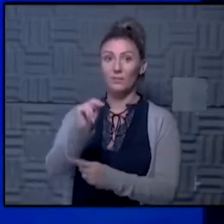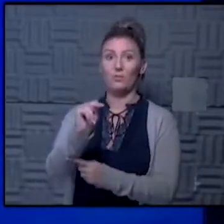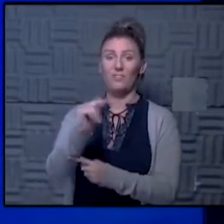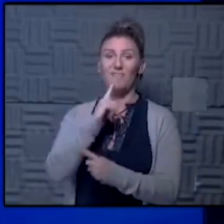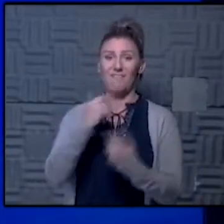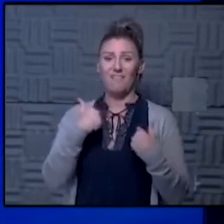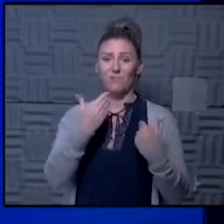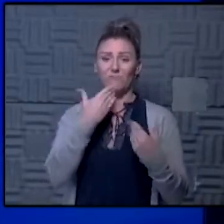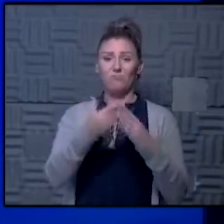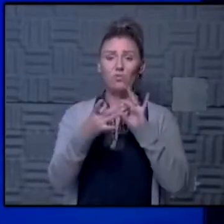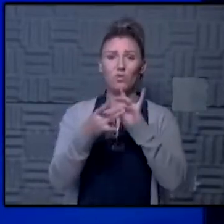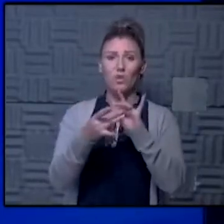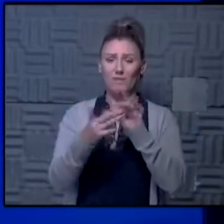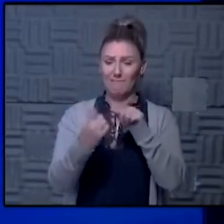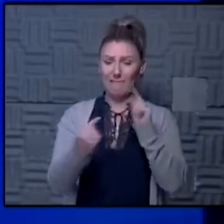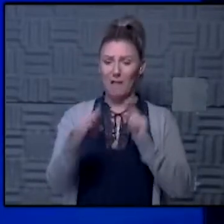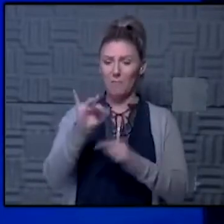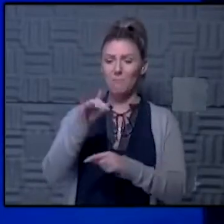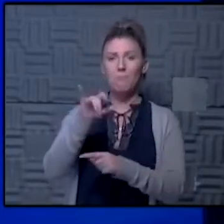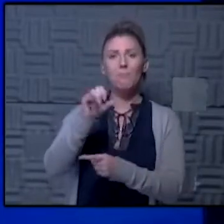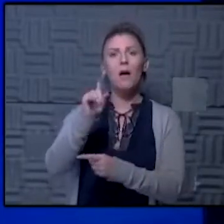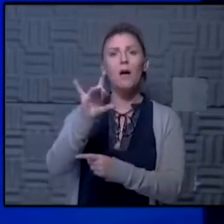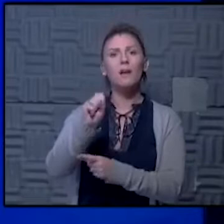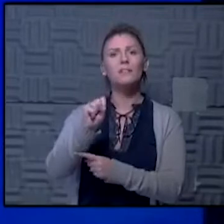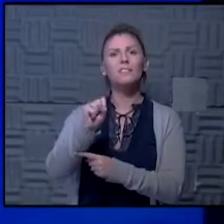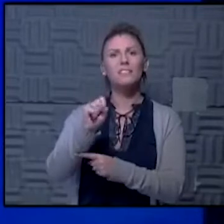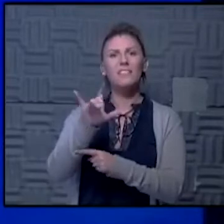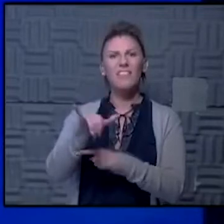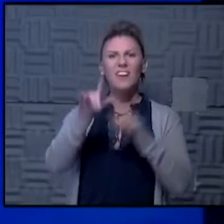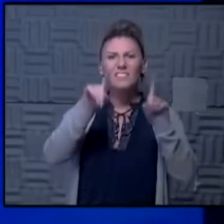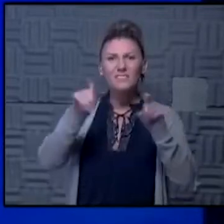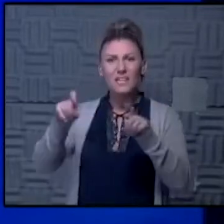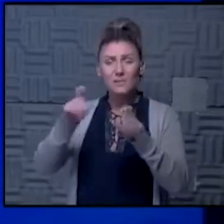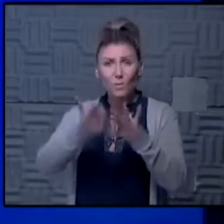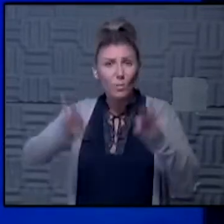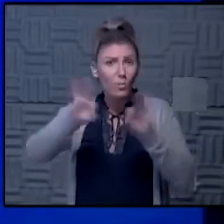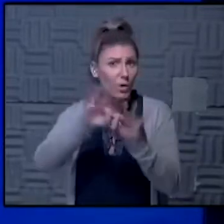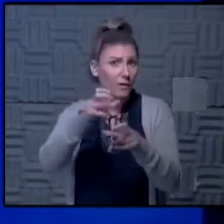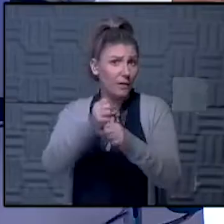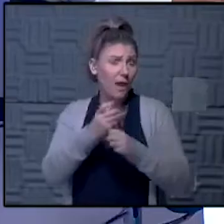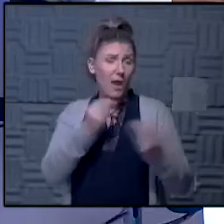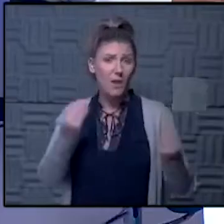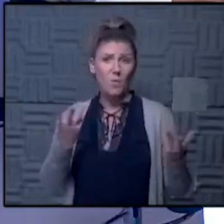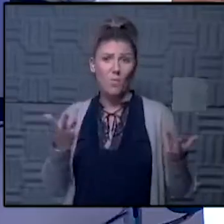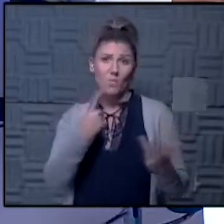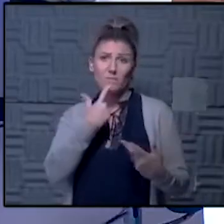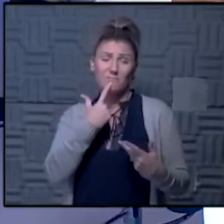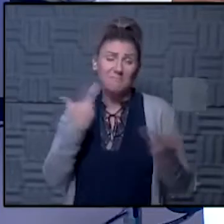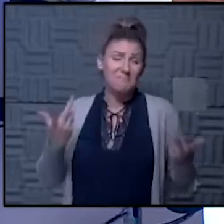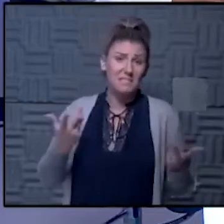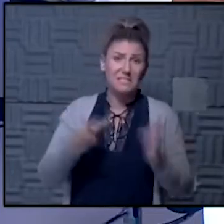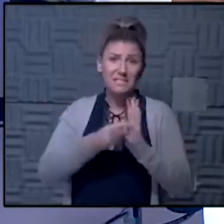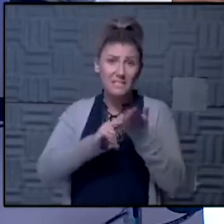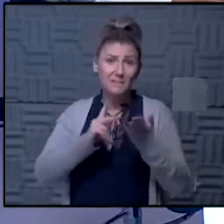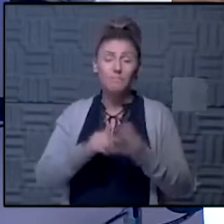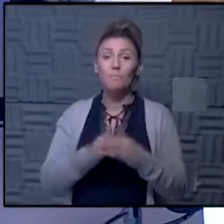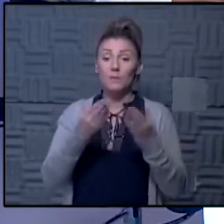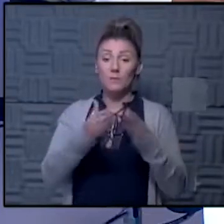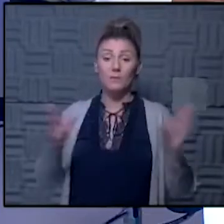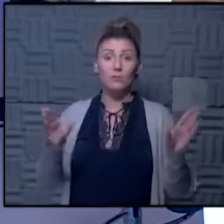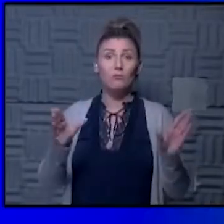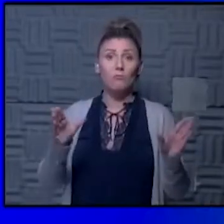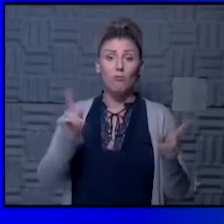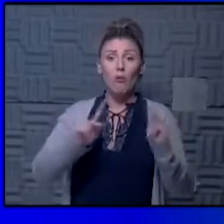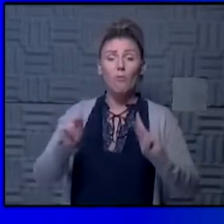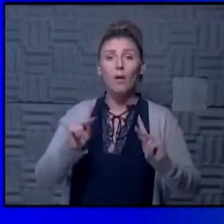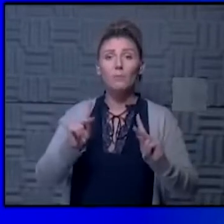related question. He says, antibody tests, are they worth getting, and what do they tell you? I would say for the general public right now,